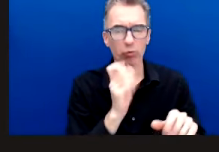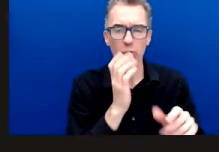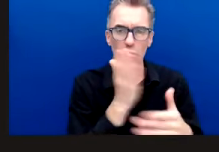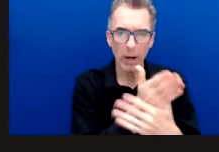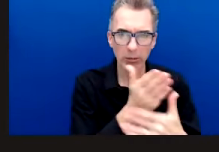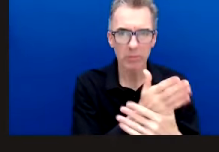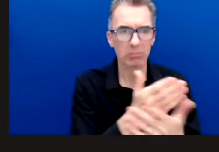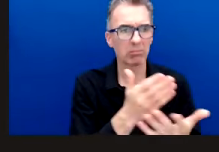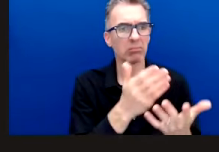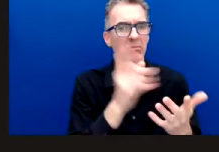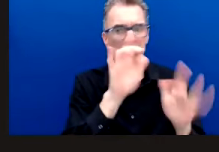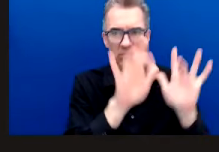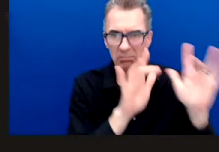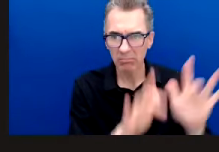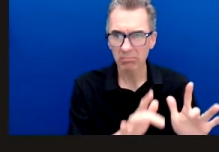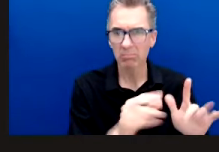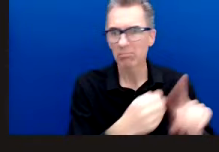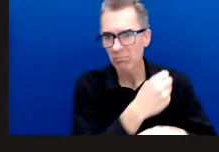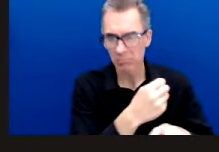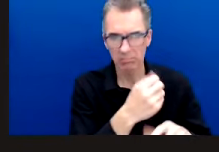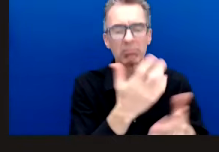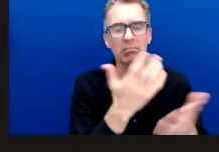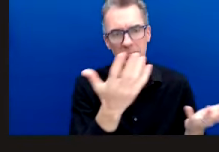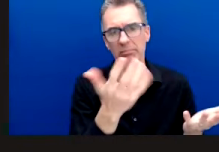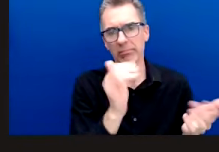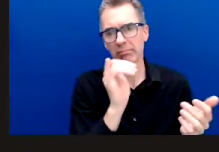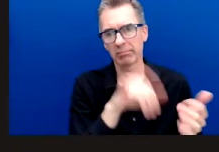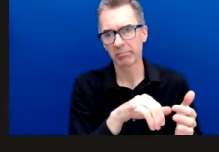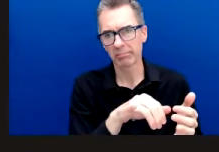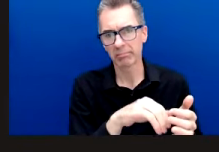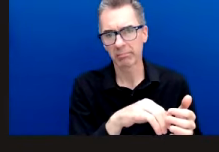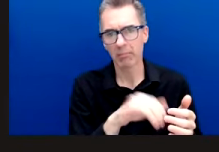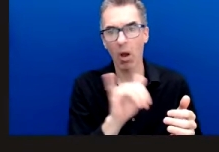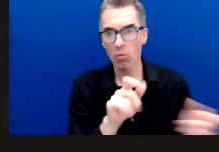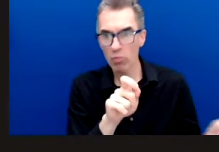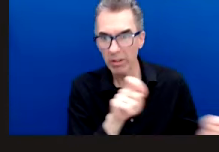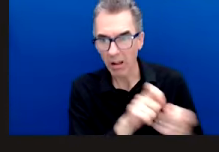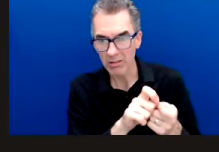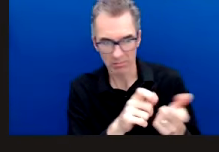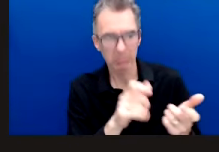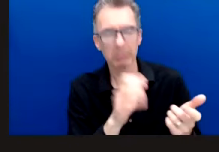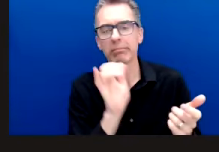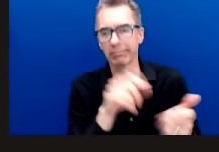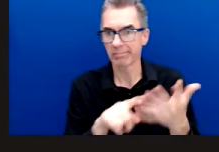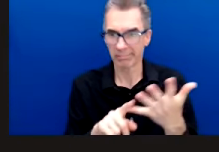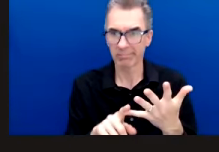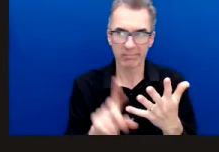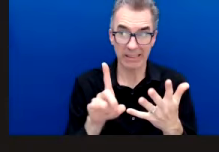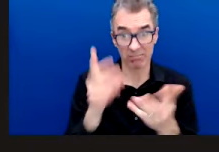fondling, discrimination based on sex, hostile work environment, and retaliation.